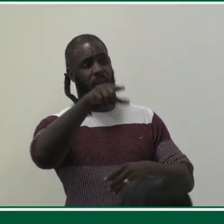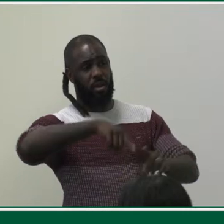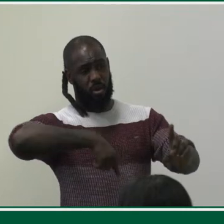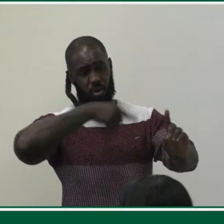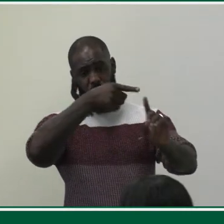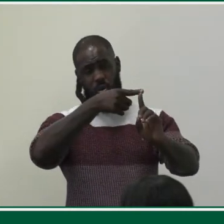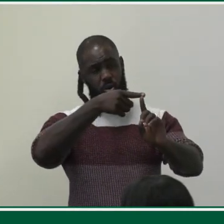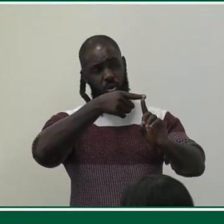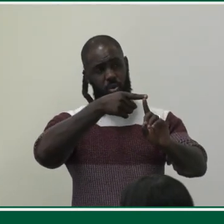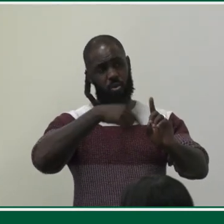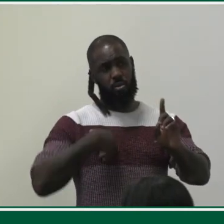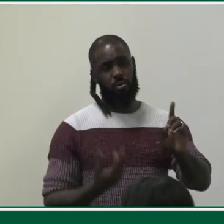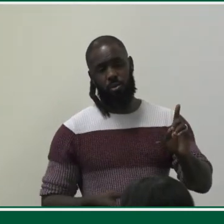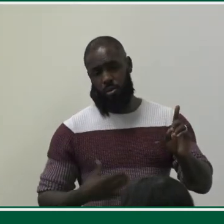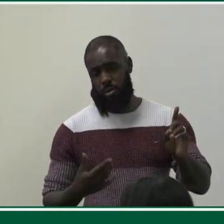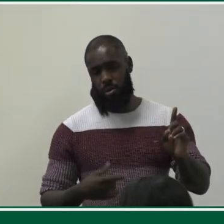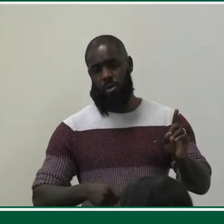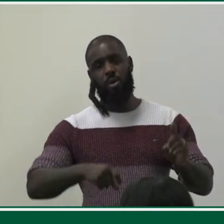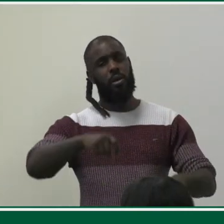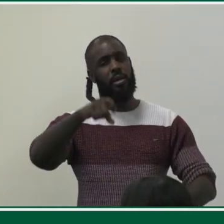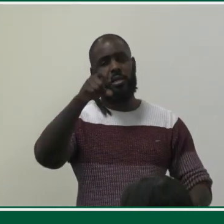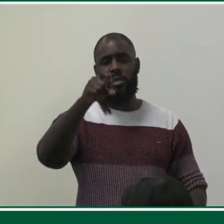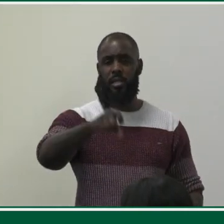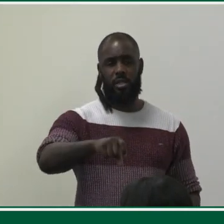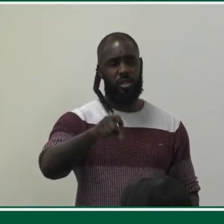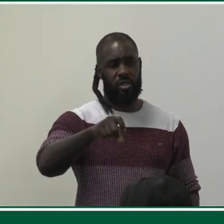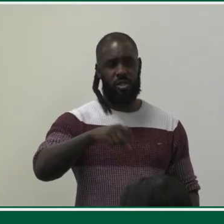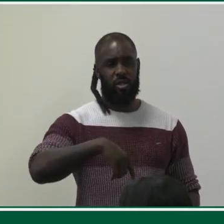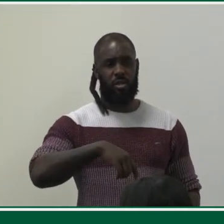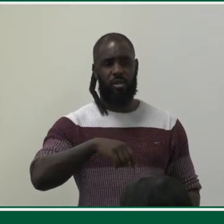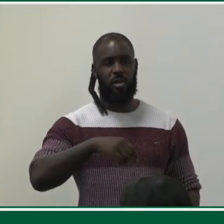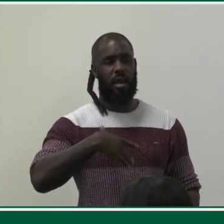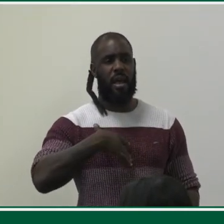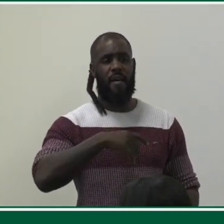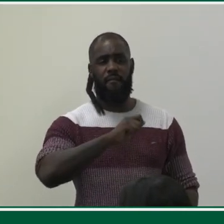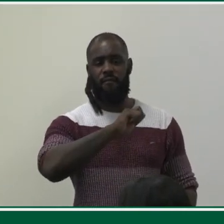be able to graduate and